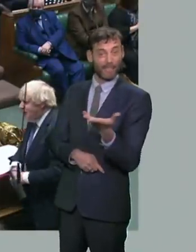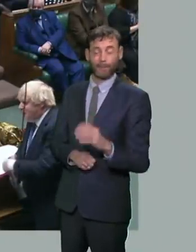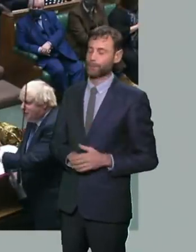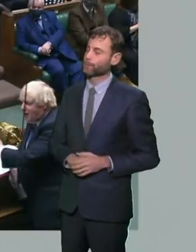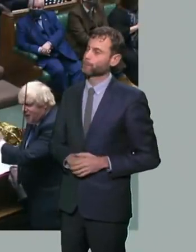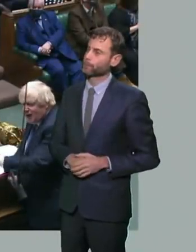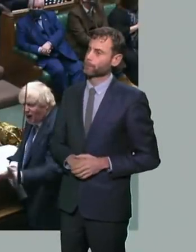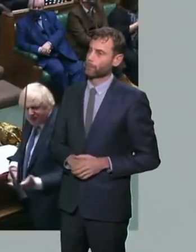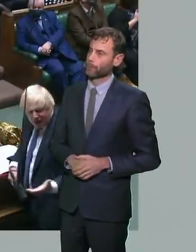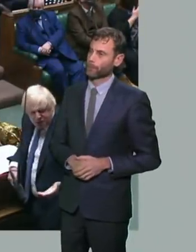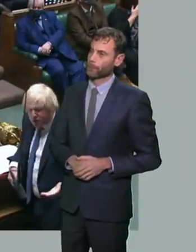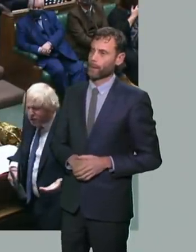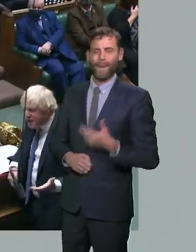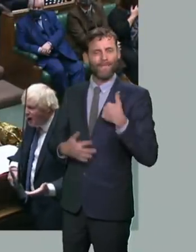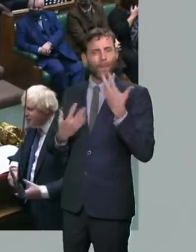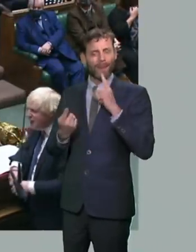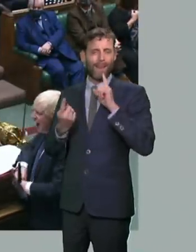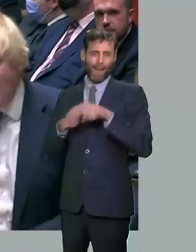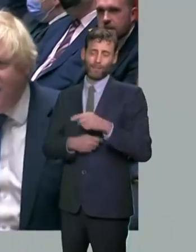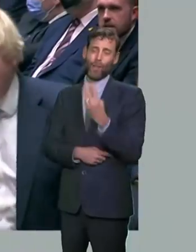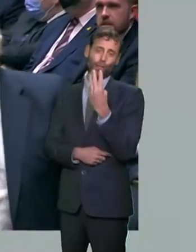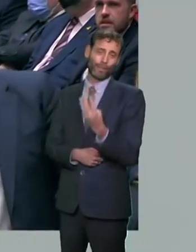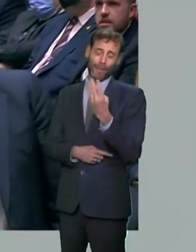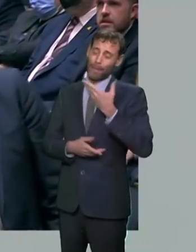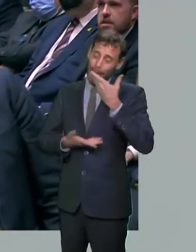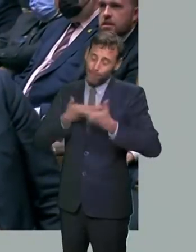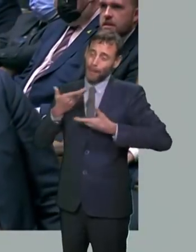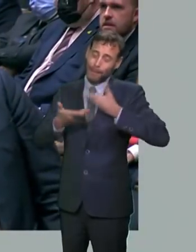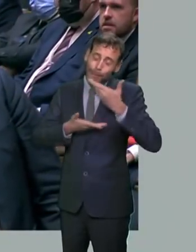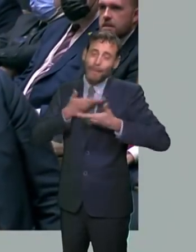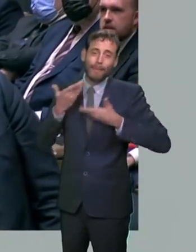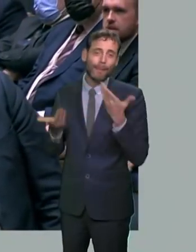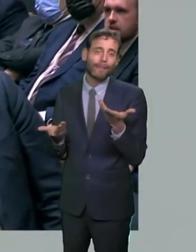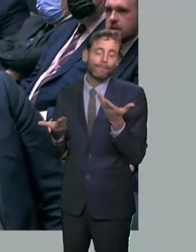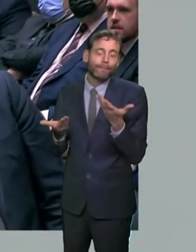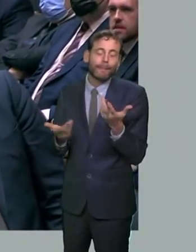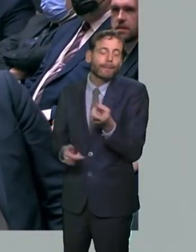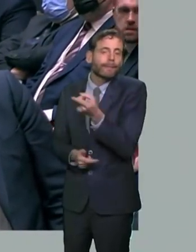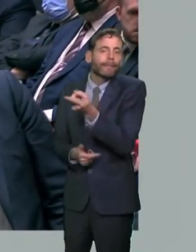Speaker, I think I've answered that question three times already.